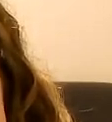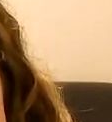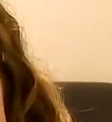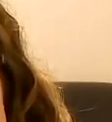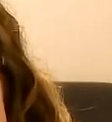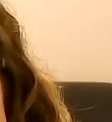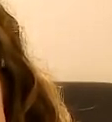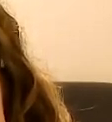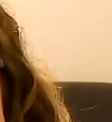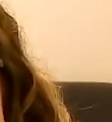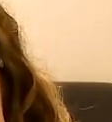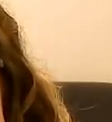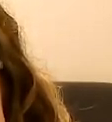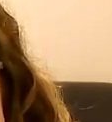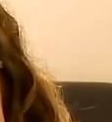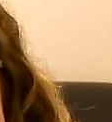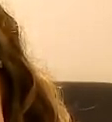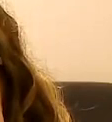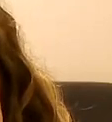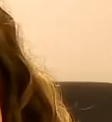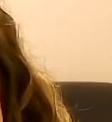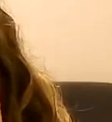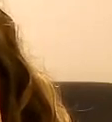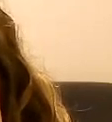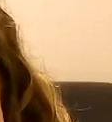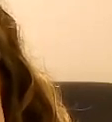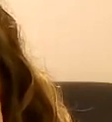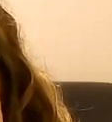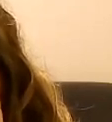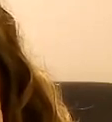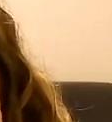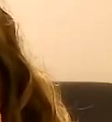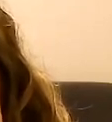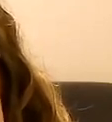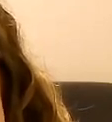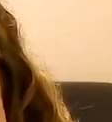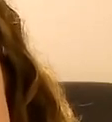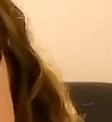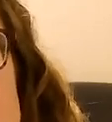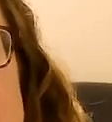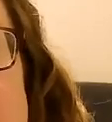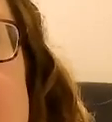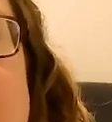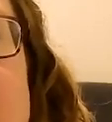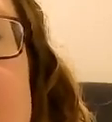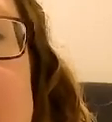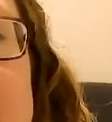to open up visitation to our patients in these circumstances in a controlled, safe